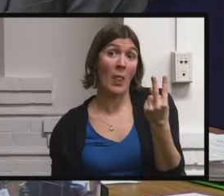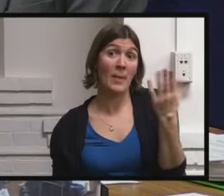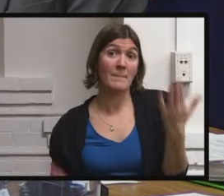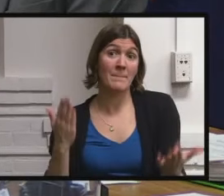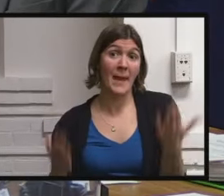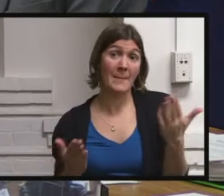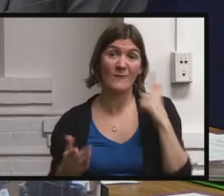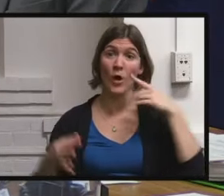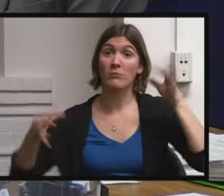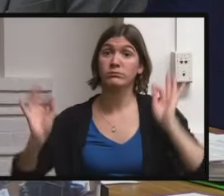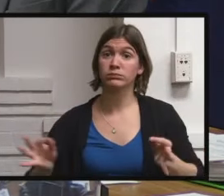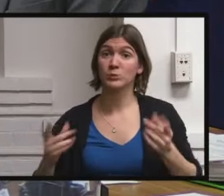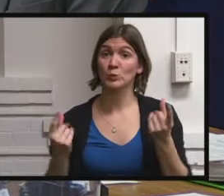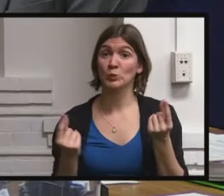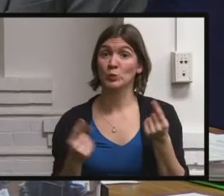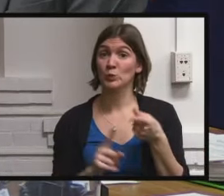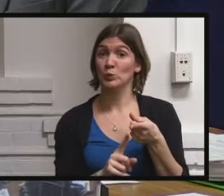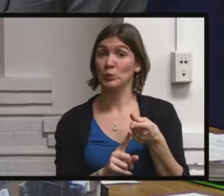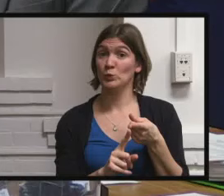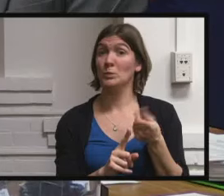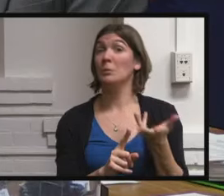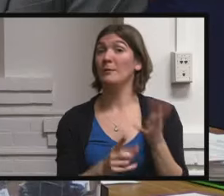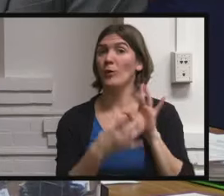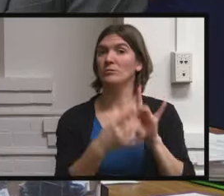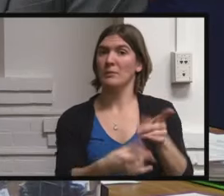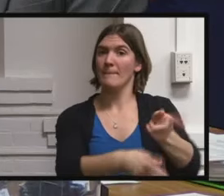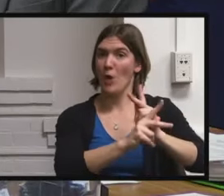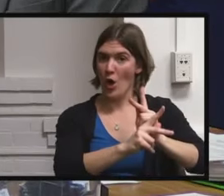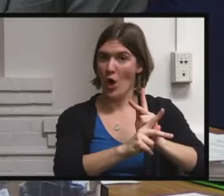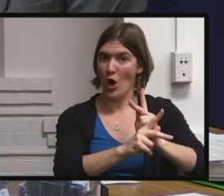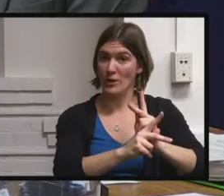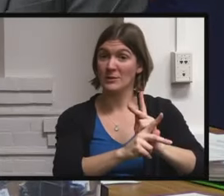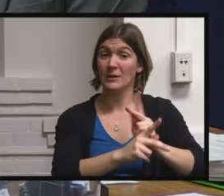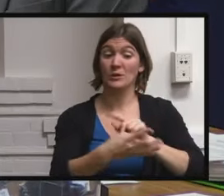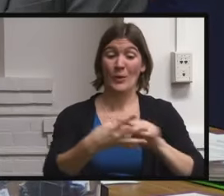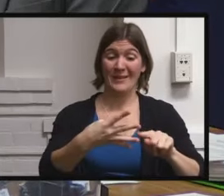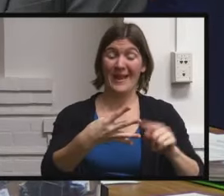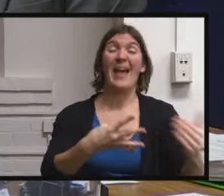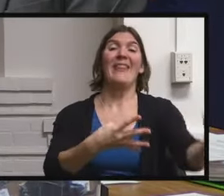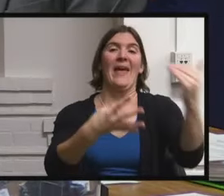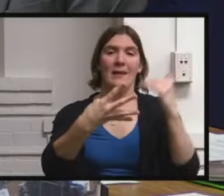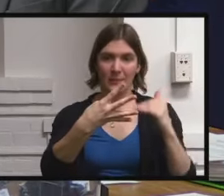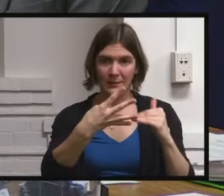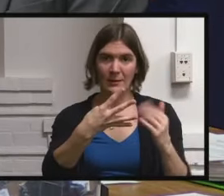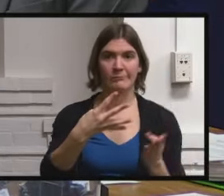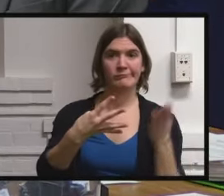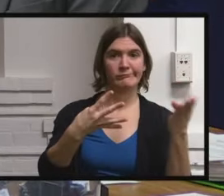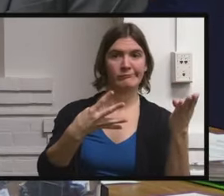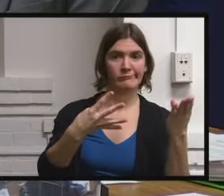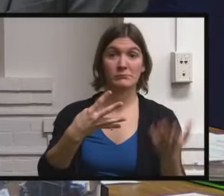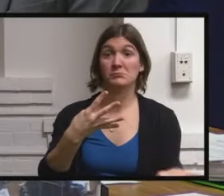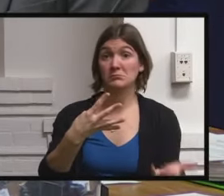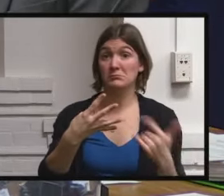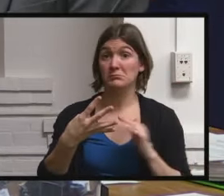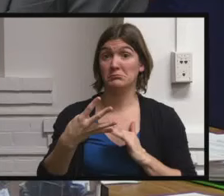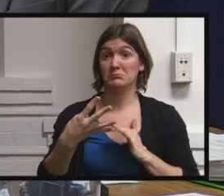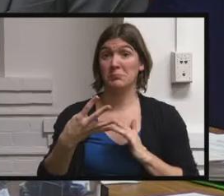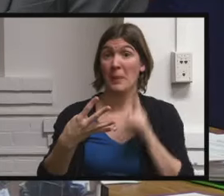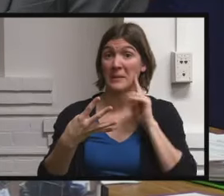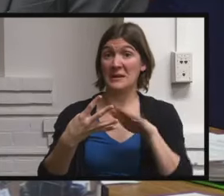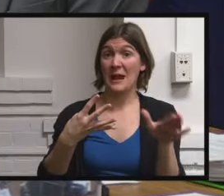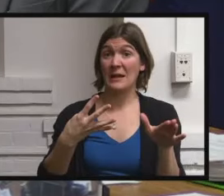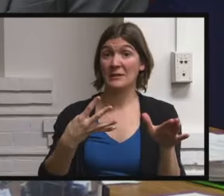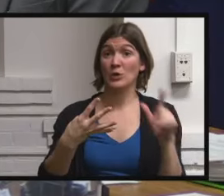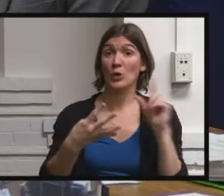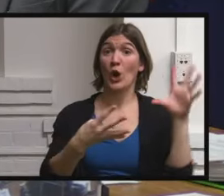order to make a decision about the bonding related issue, and then go to town meeting on the 19th, knowing what that decision is and being